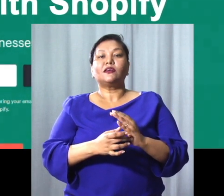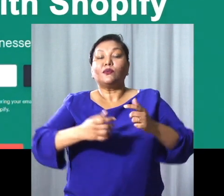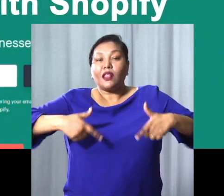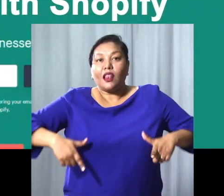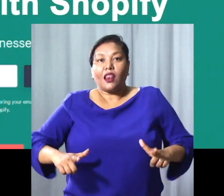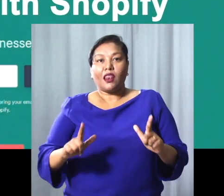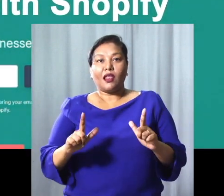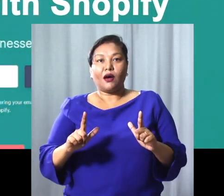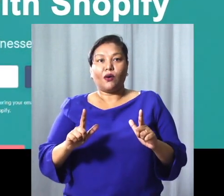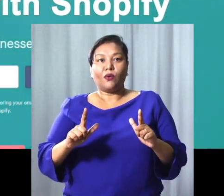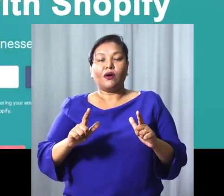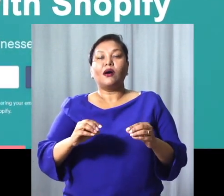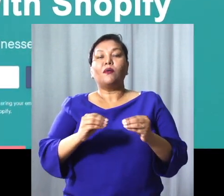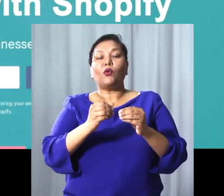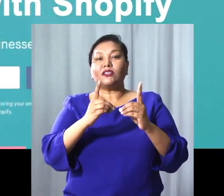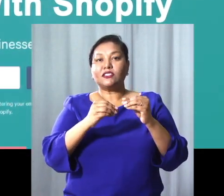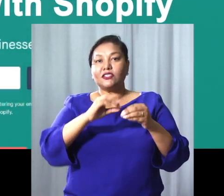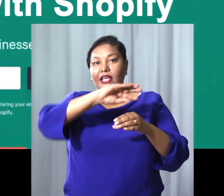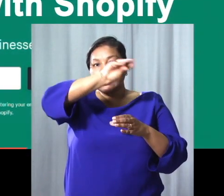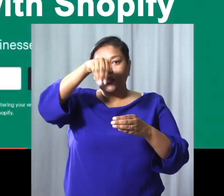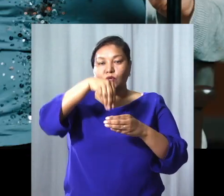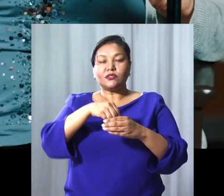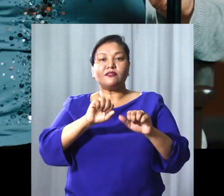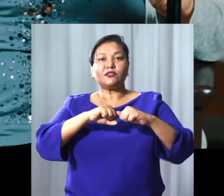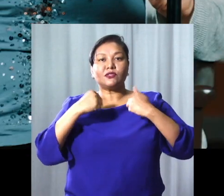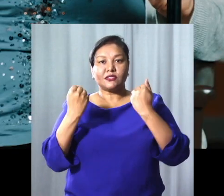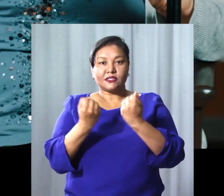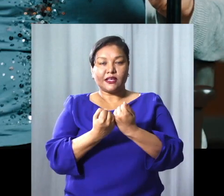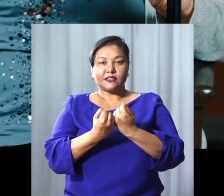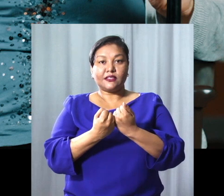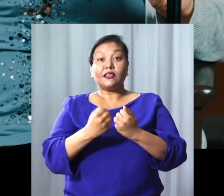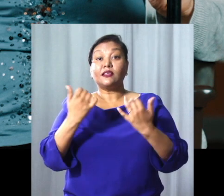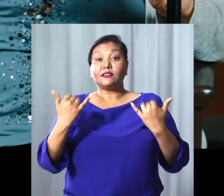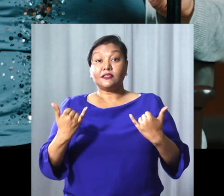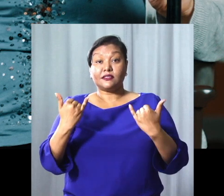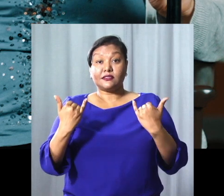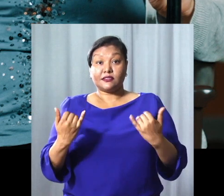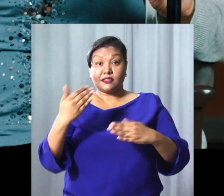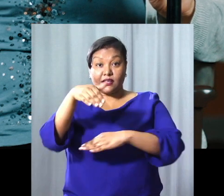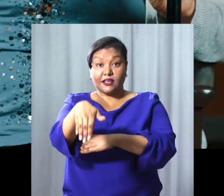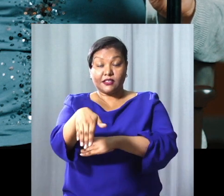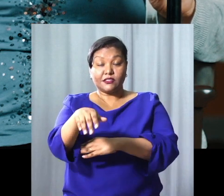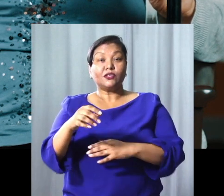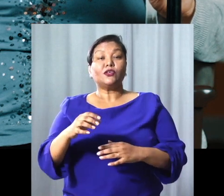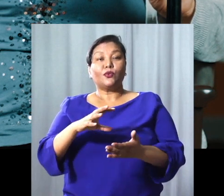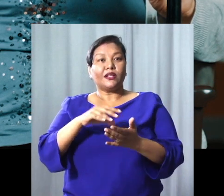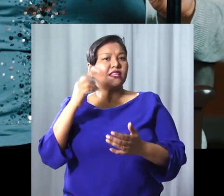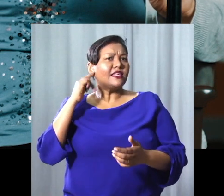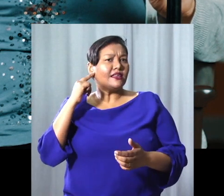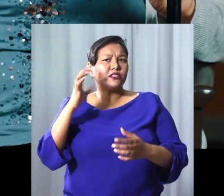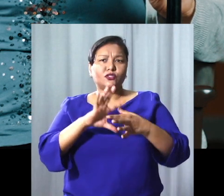more digitally inclusive society. In this program, you will hear testimonials from some of our